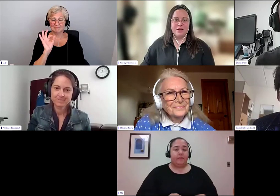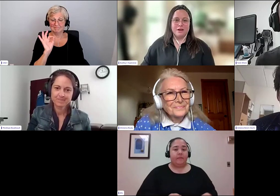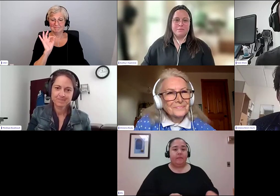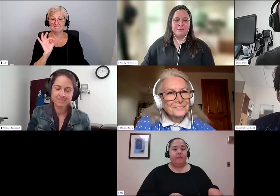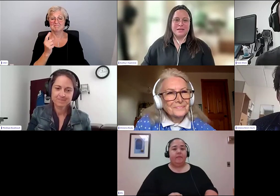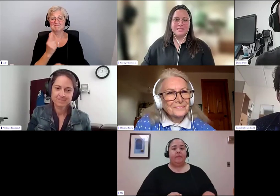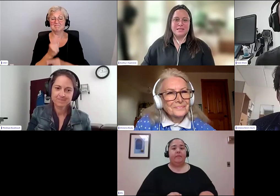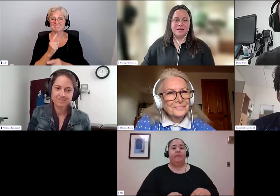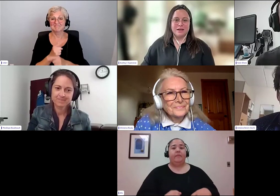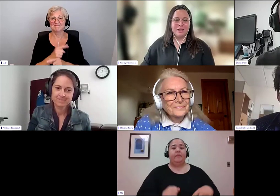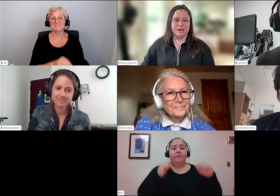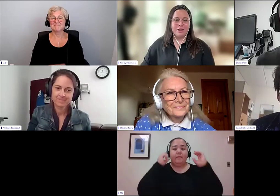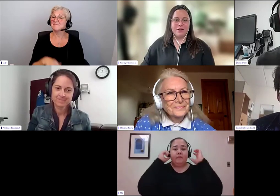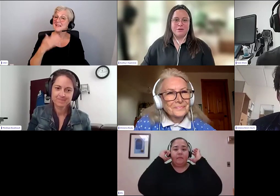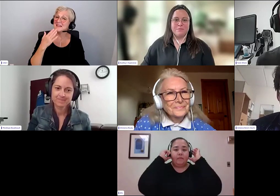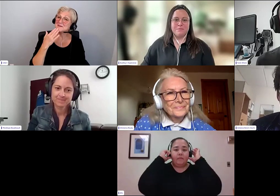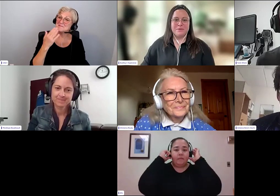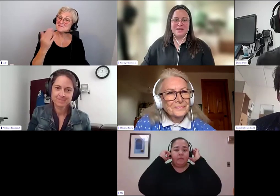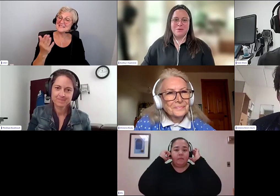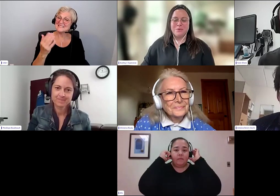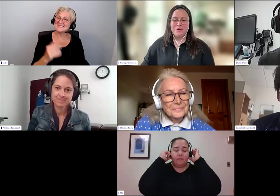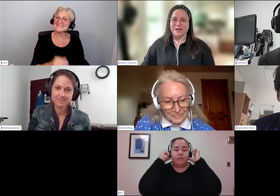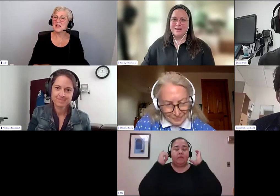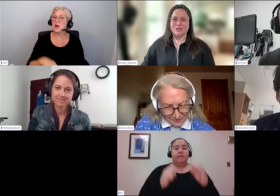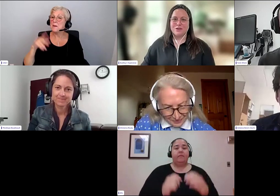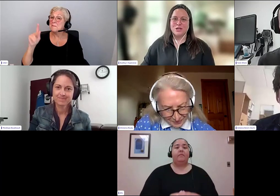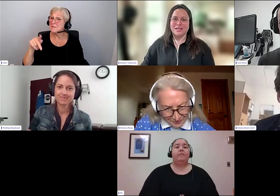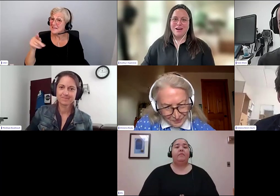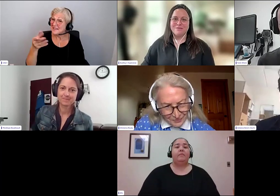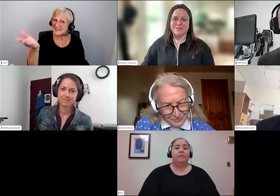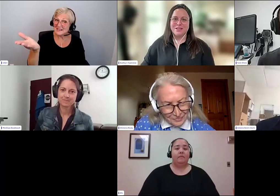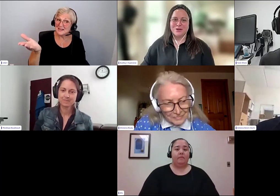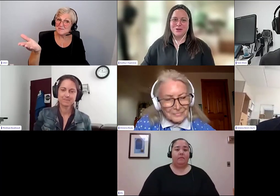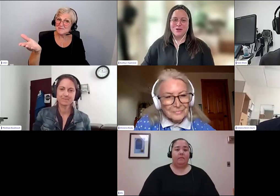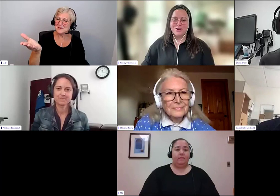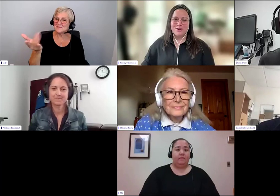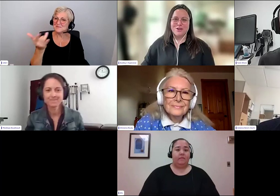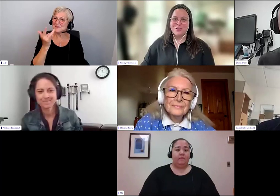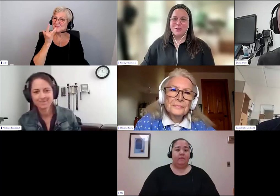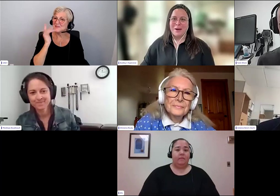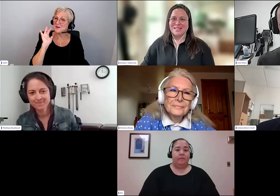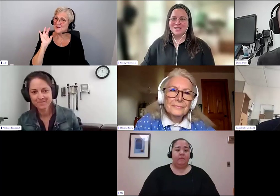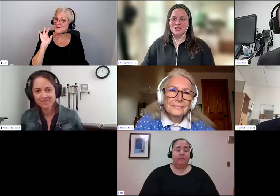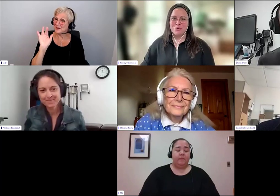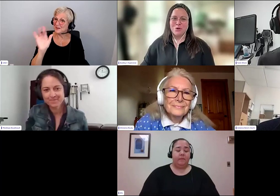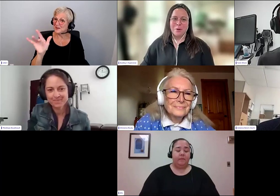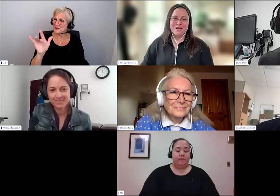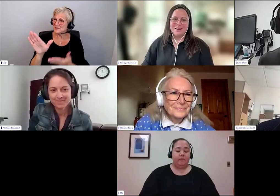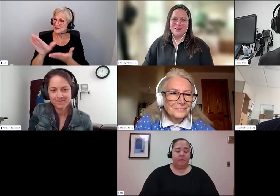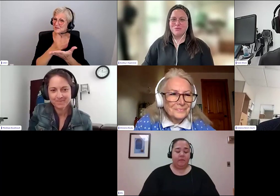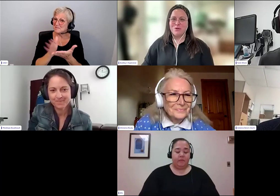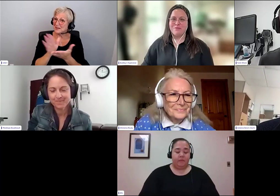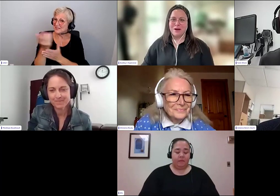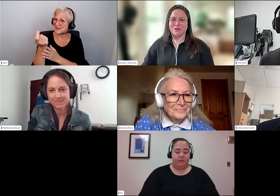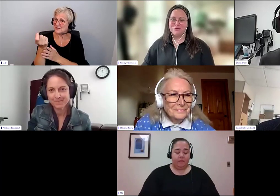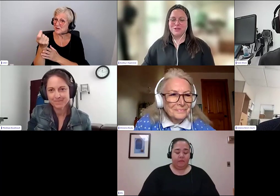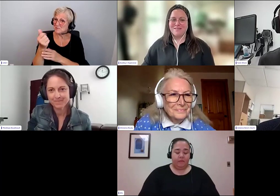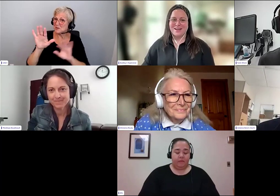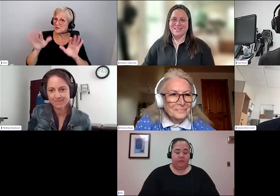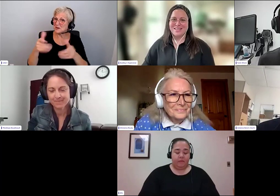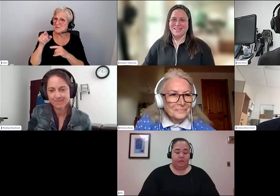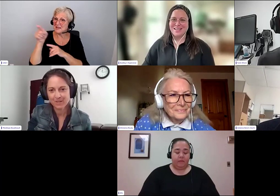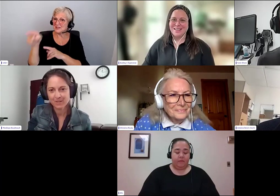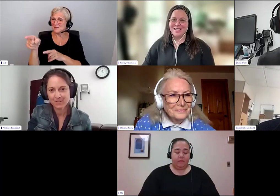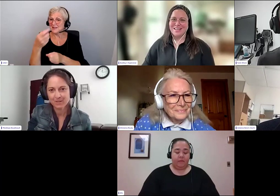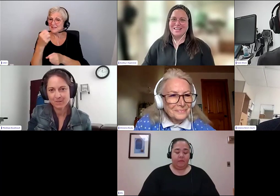individual. Very much so. Thank you. Penelope, would you like to share a